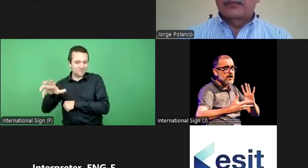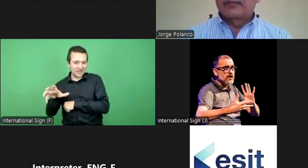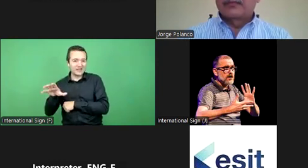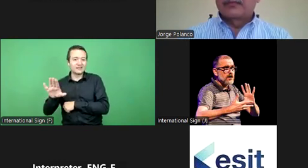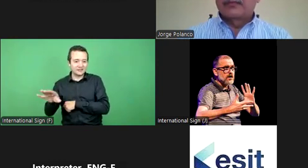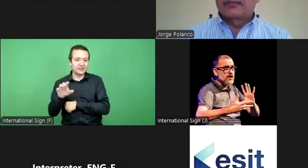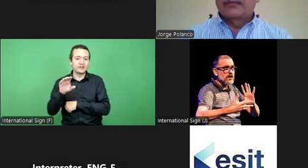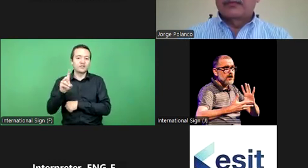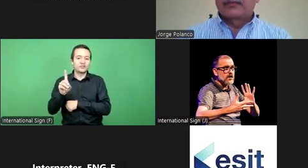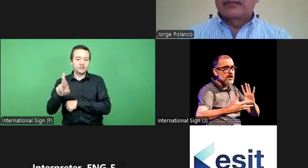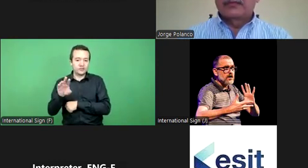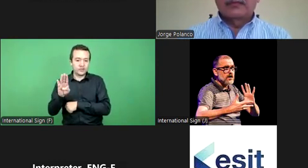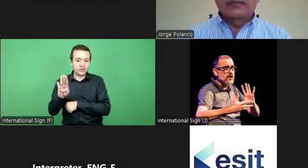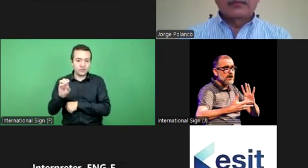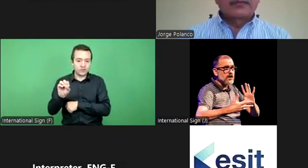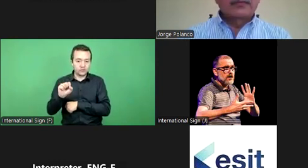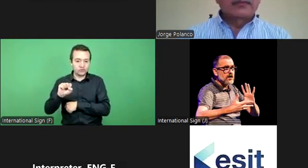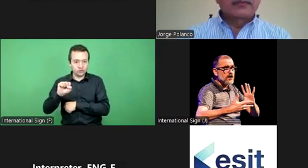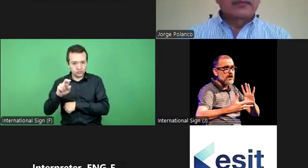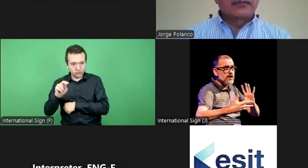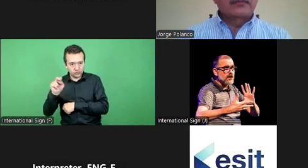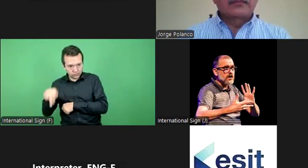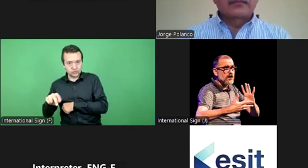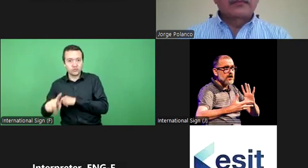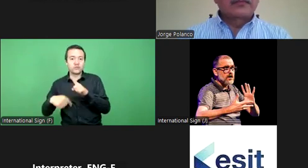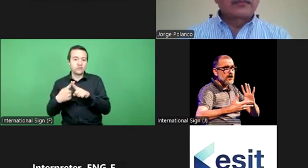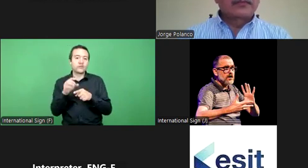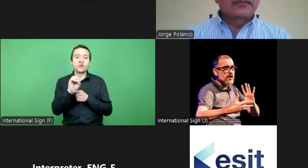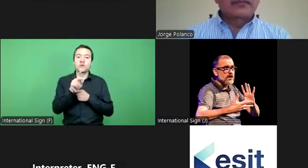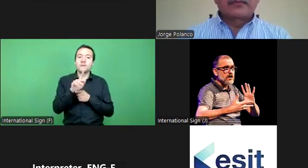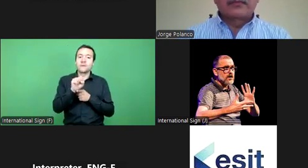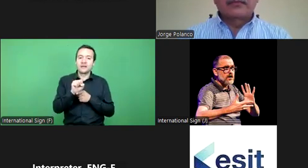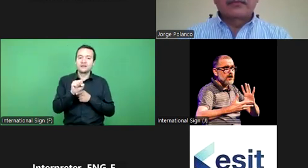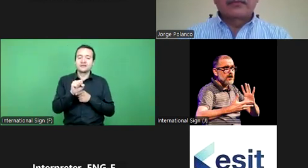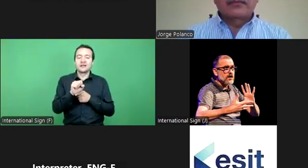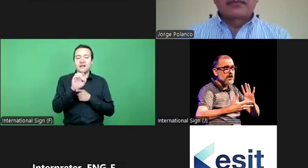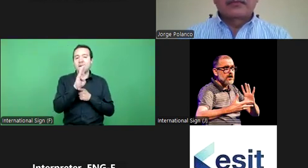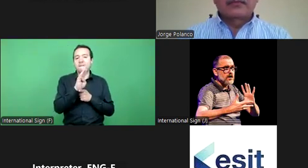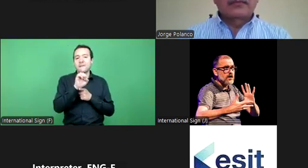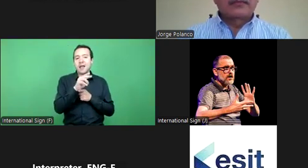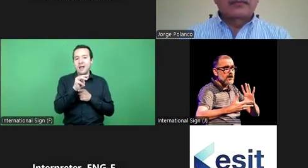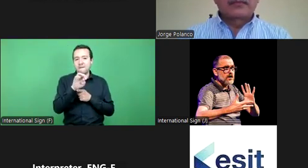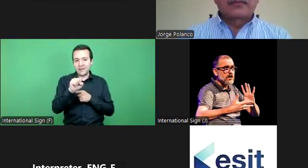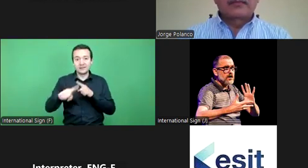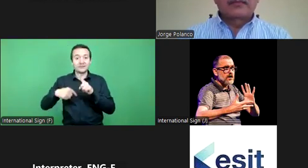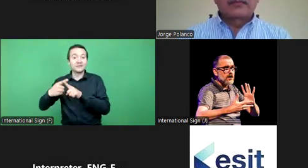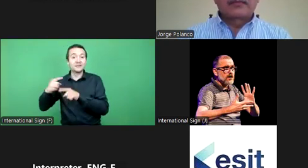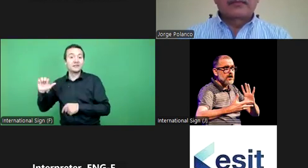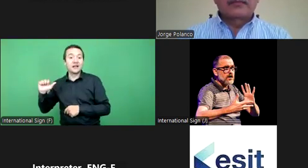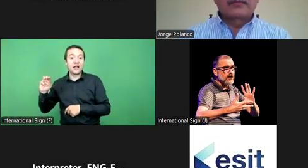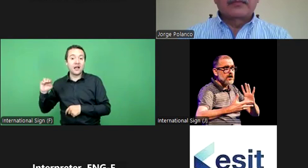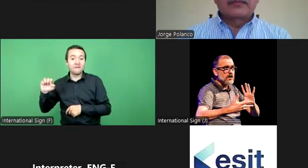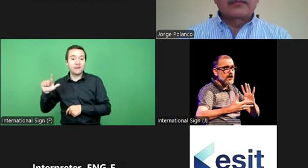Caicos Islands, Dr. Amalia Del Riego, Bajo WHO representative for Barbados and the Eastern Caribbean